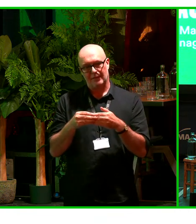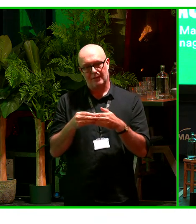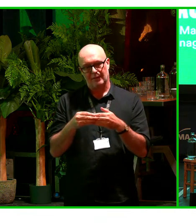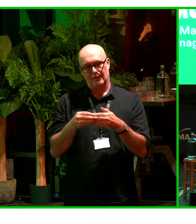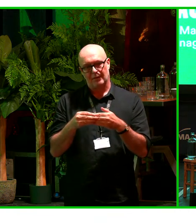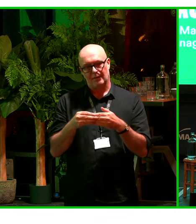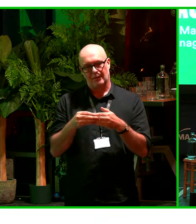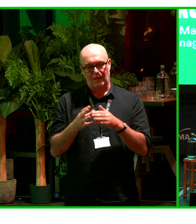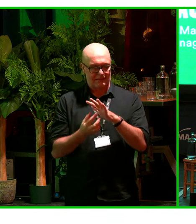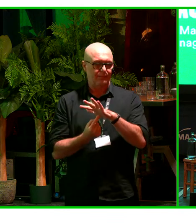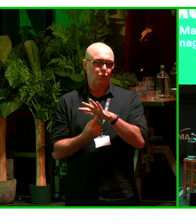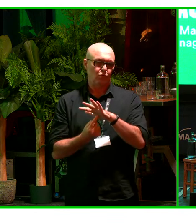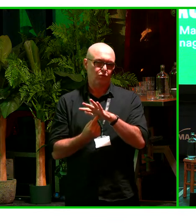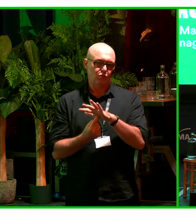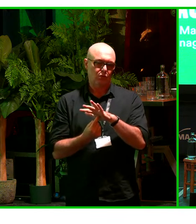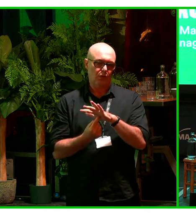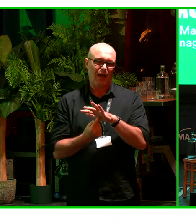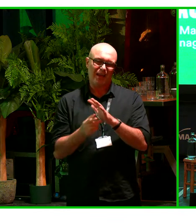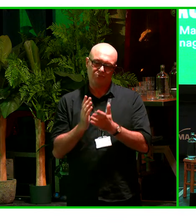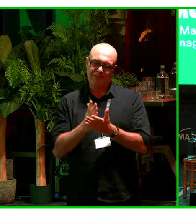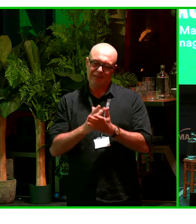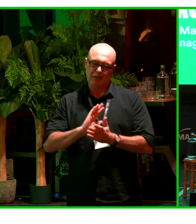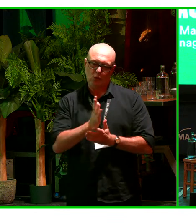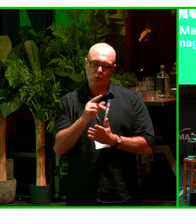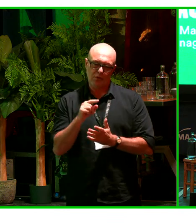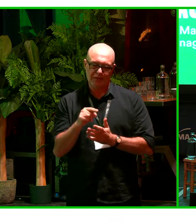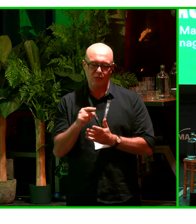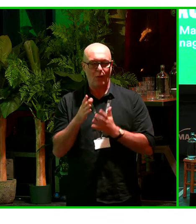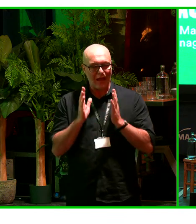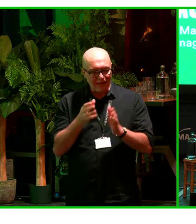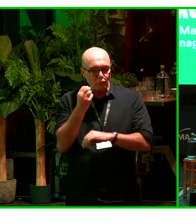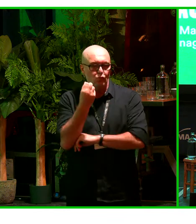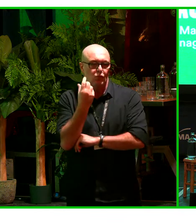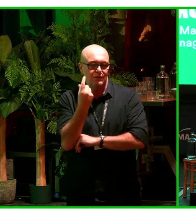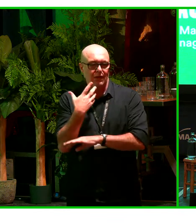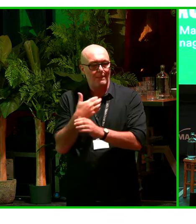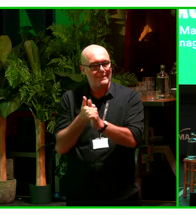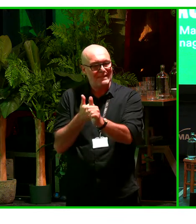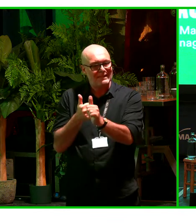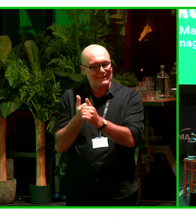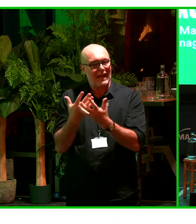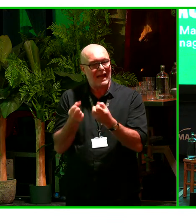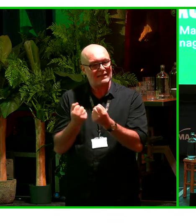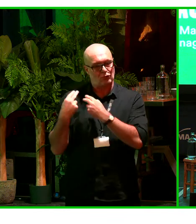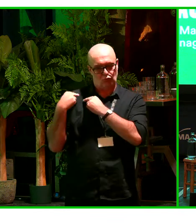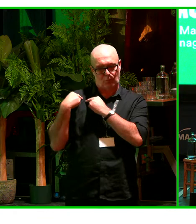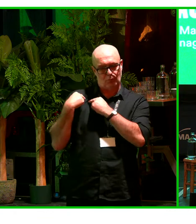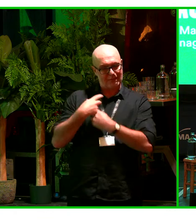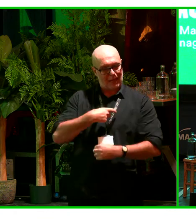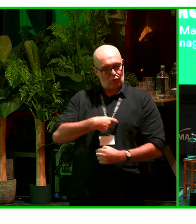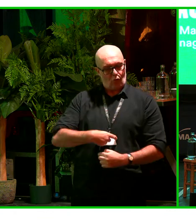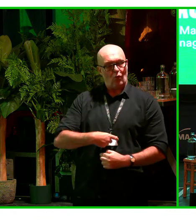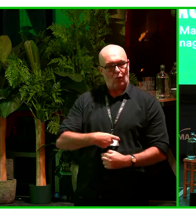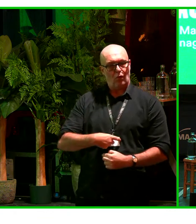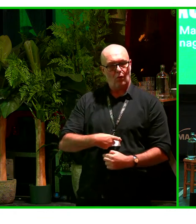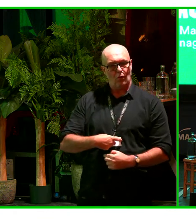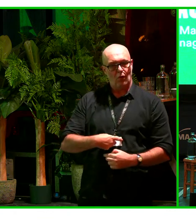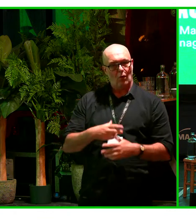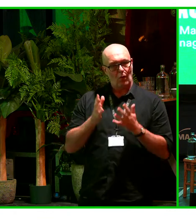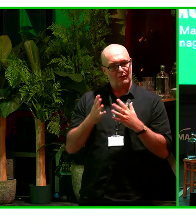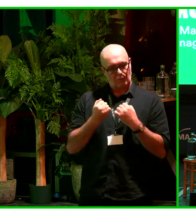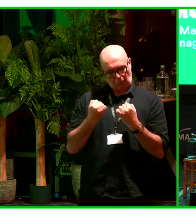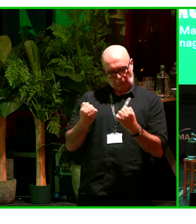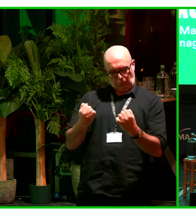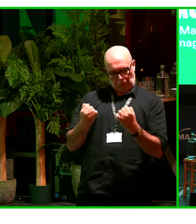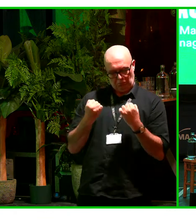in all of this, it's really important to recognize that we as businesses have a role to play. It is about identifying and looking inwards on ourselves